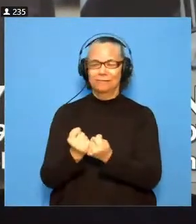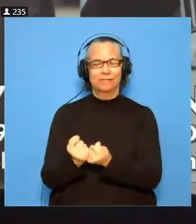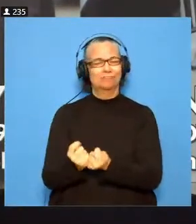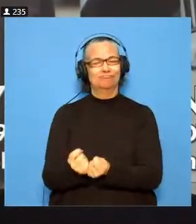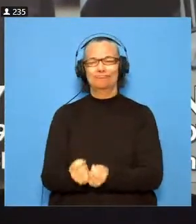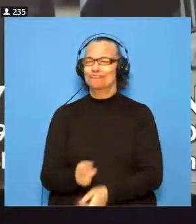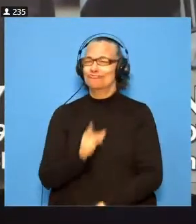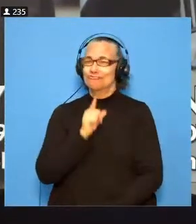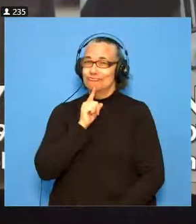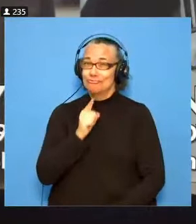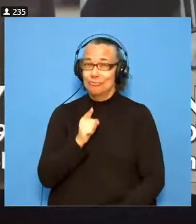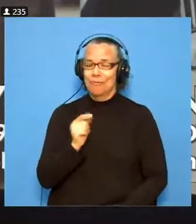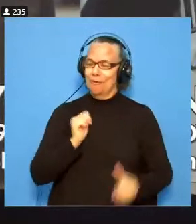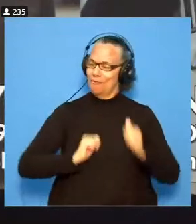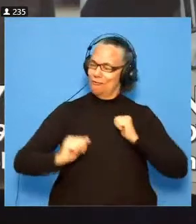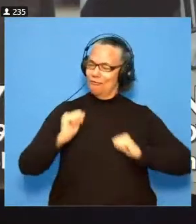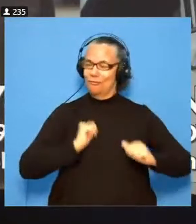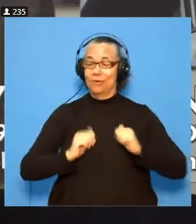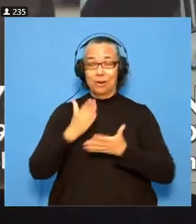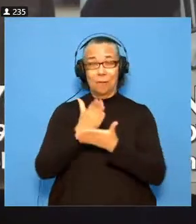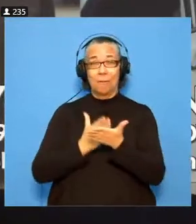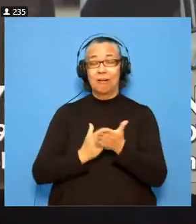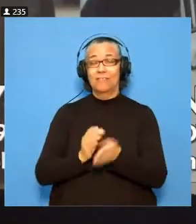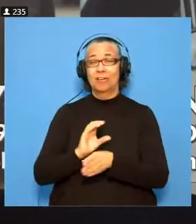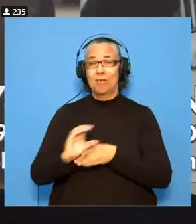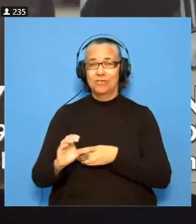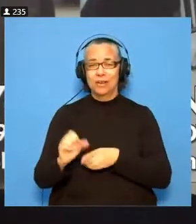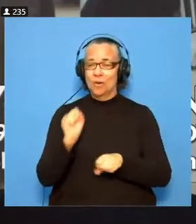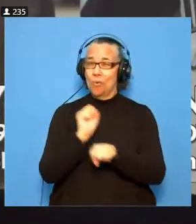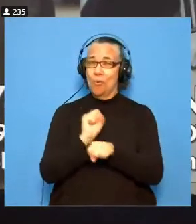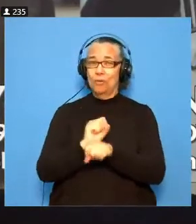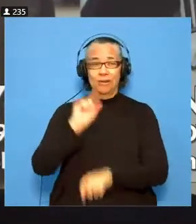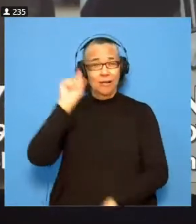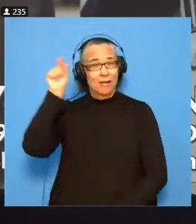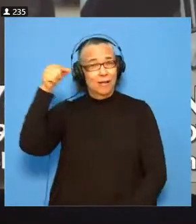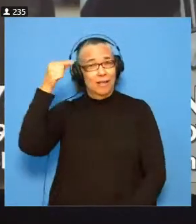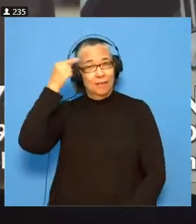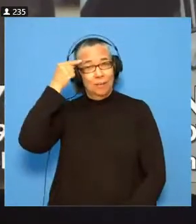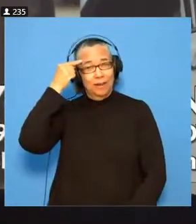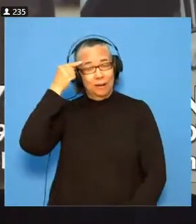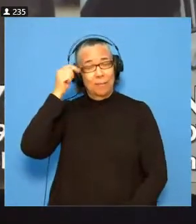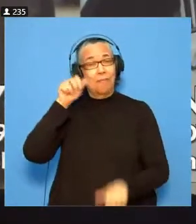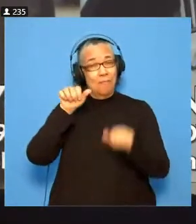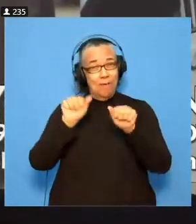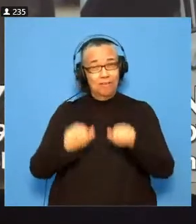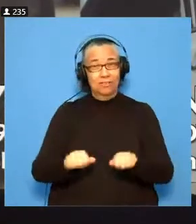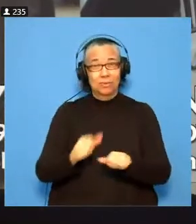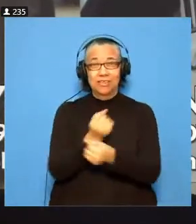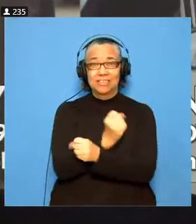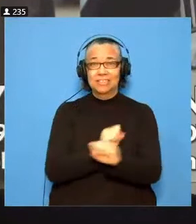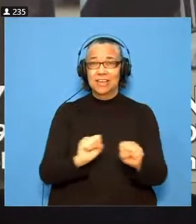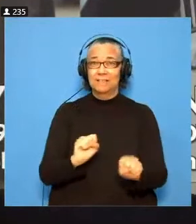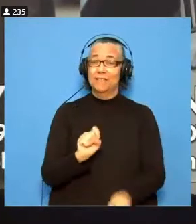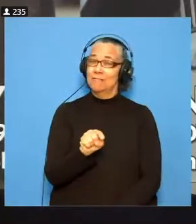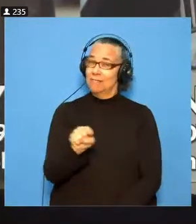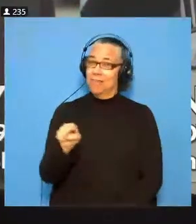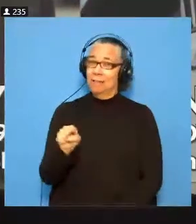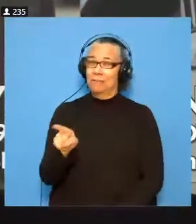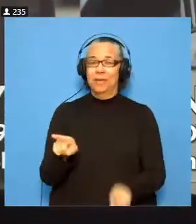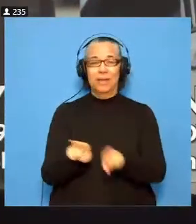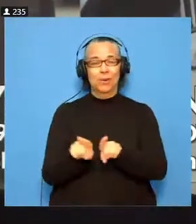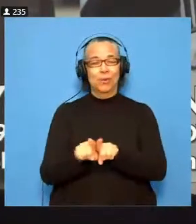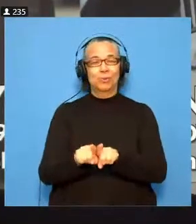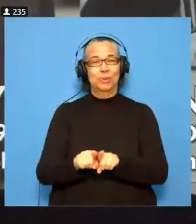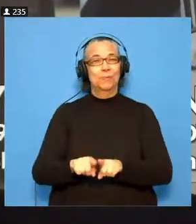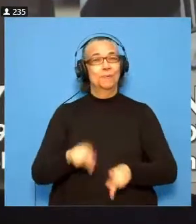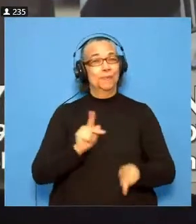is a unique part of our culture, and also for working with the government to make it all possible and safe for them and for the public.